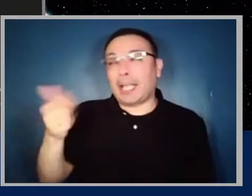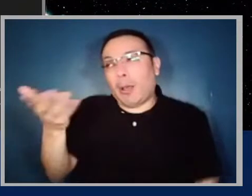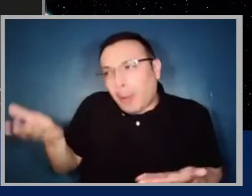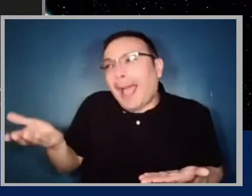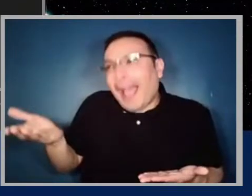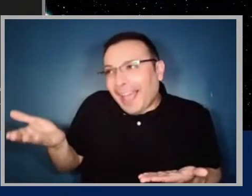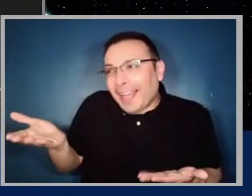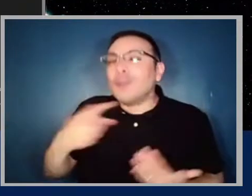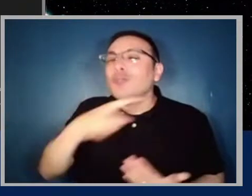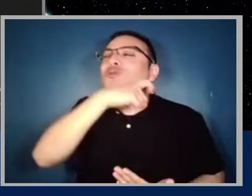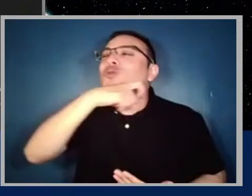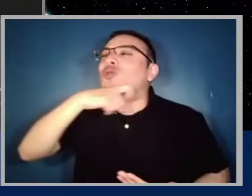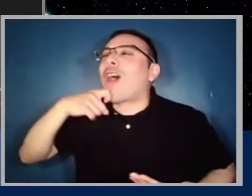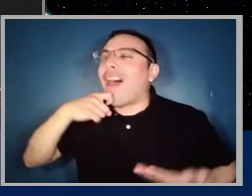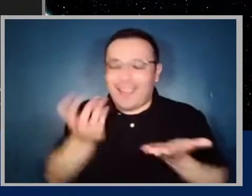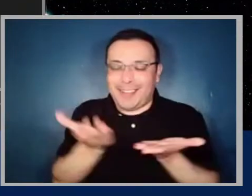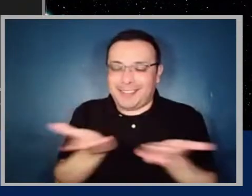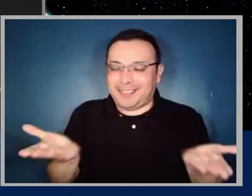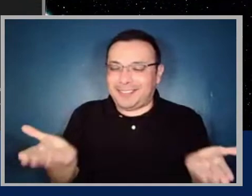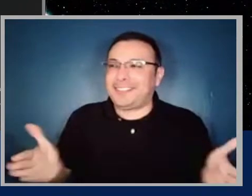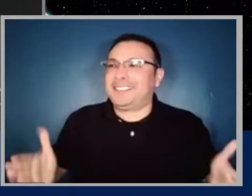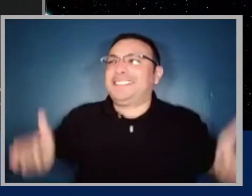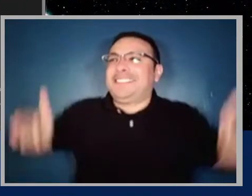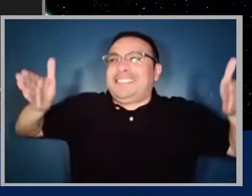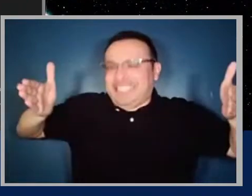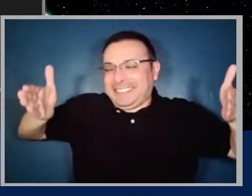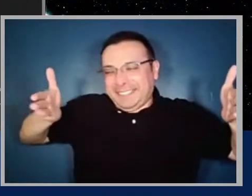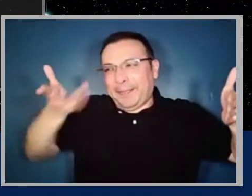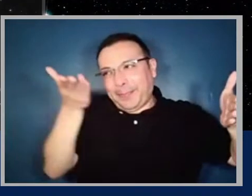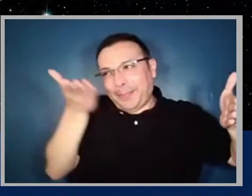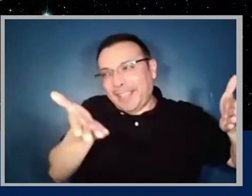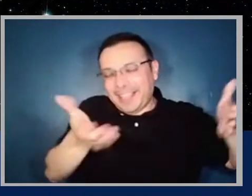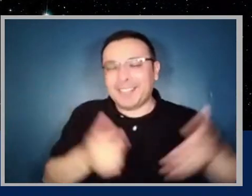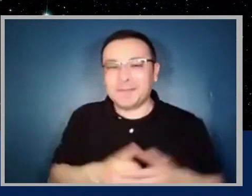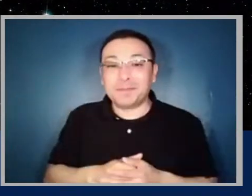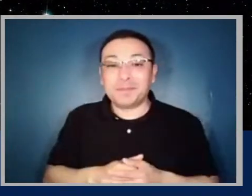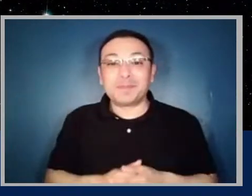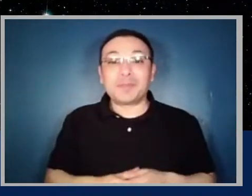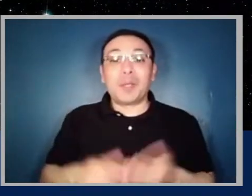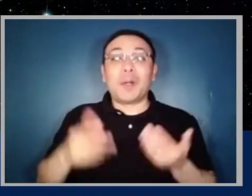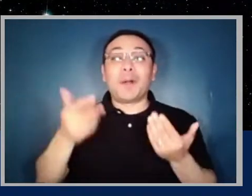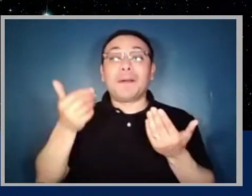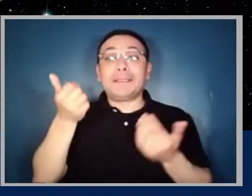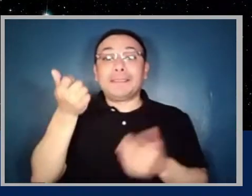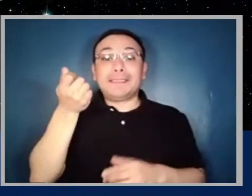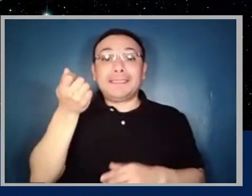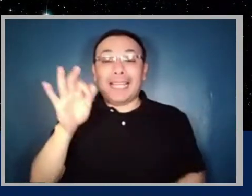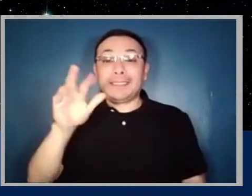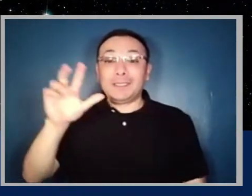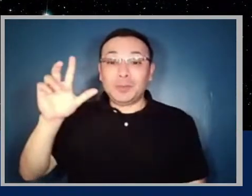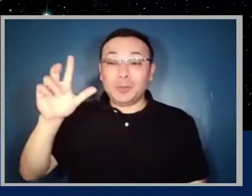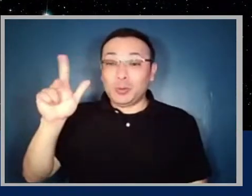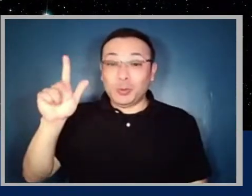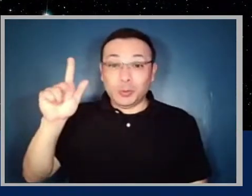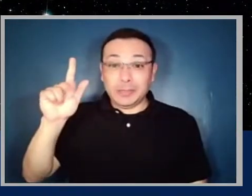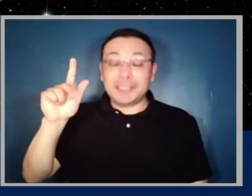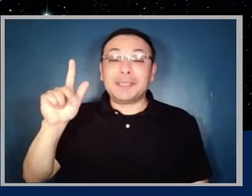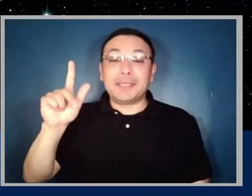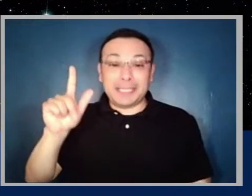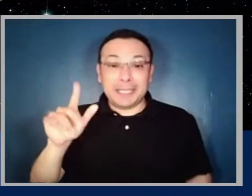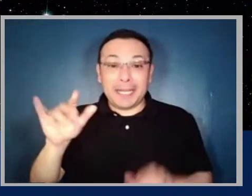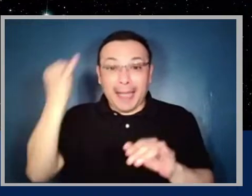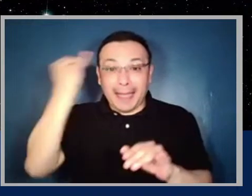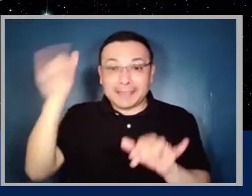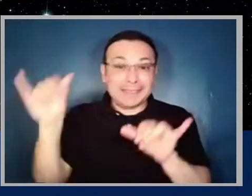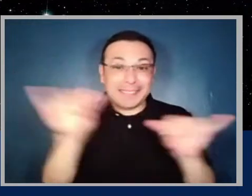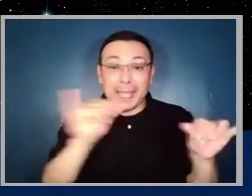you go, 1943. Just in 2023, same thing. Although not named Vader. That's so cool. It's named